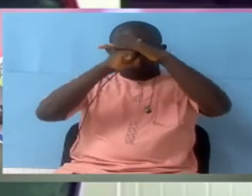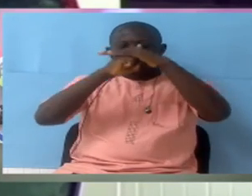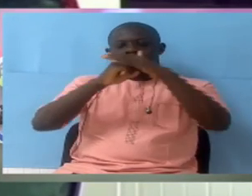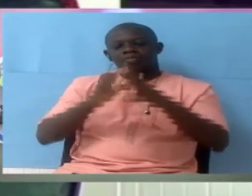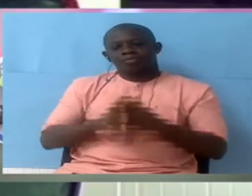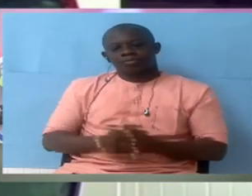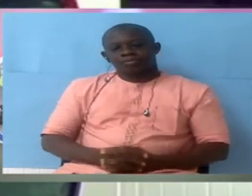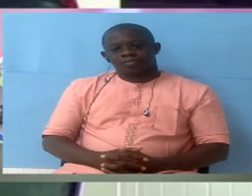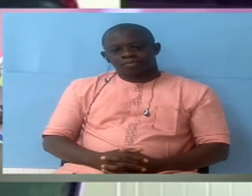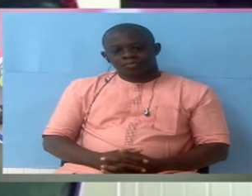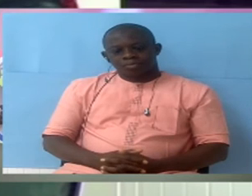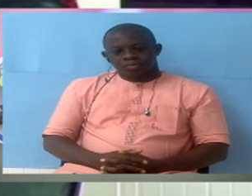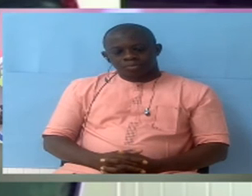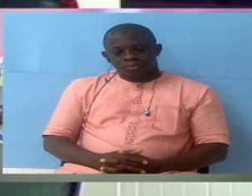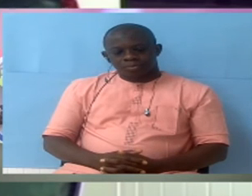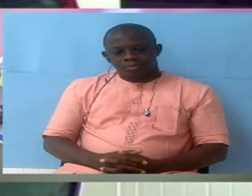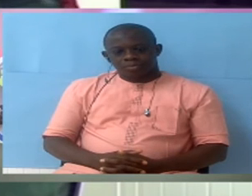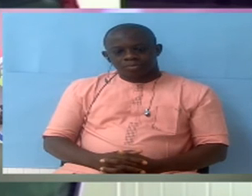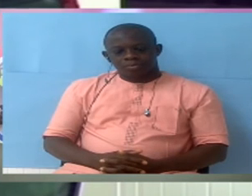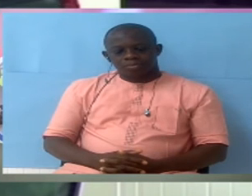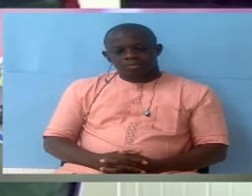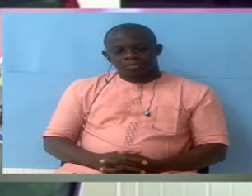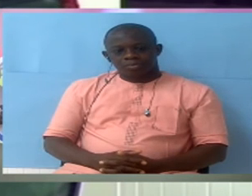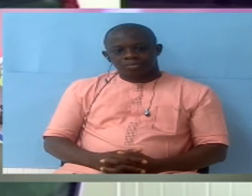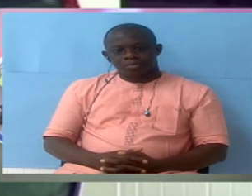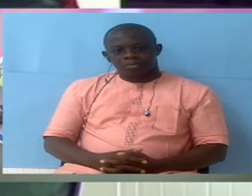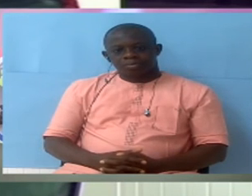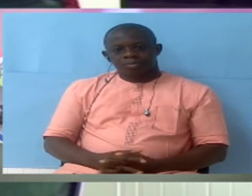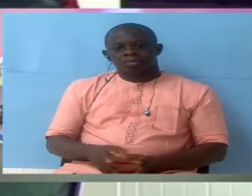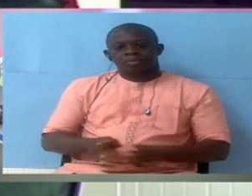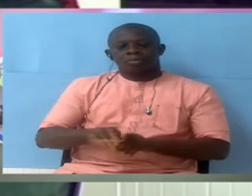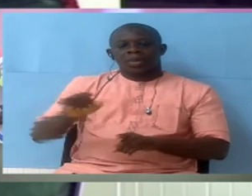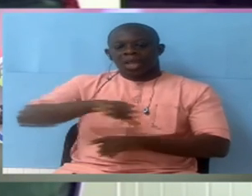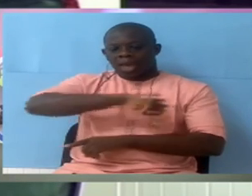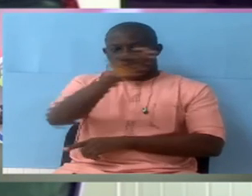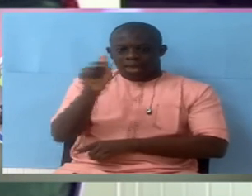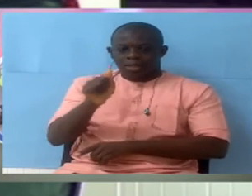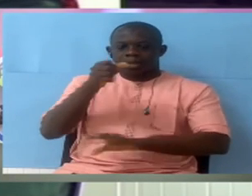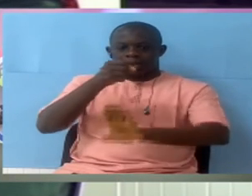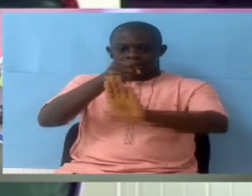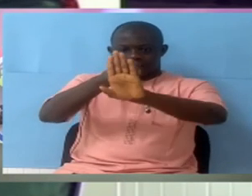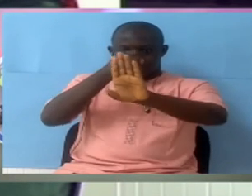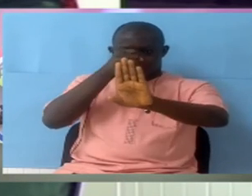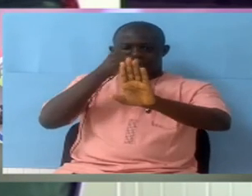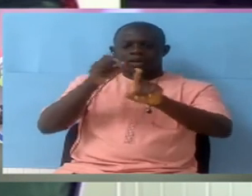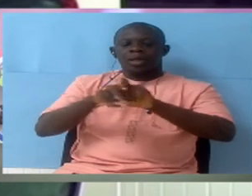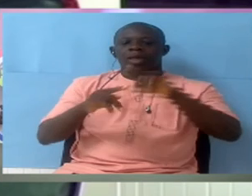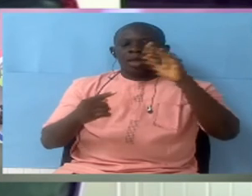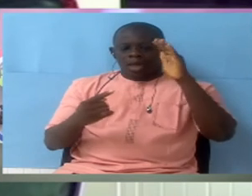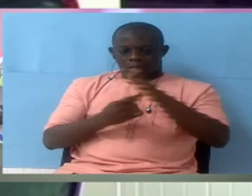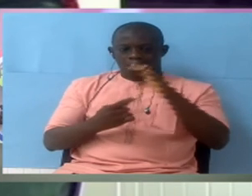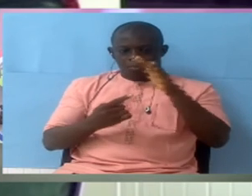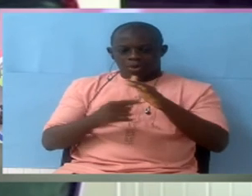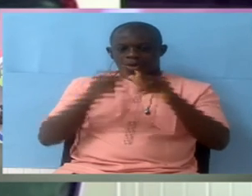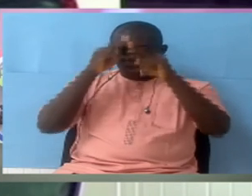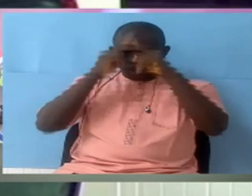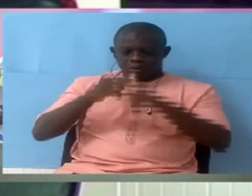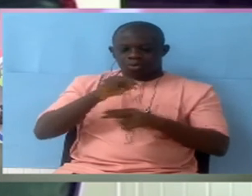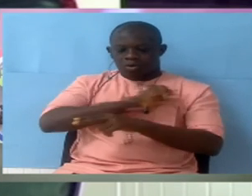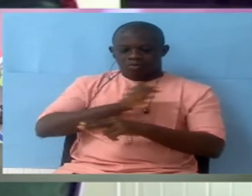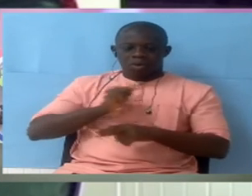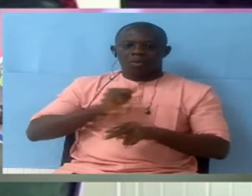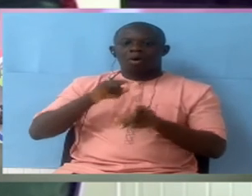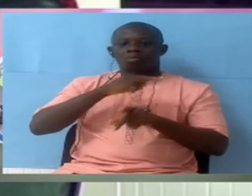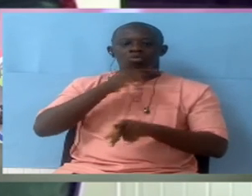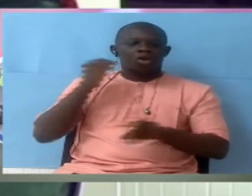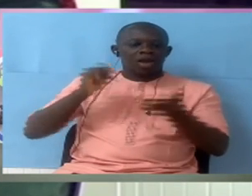wara jébalu ci, and defend the territorial integrity of our motherland. Ñu